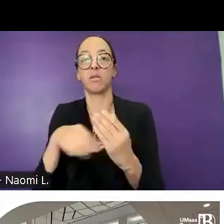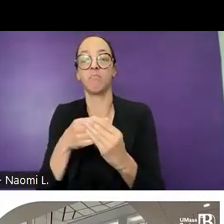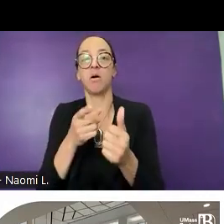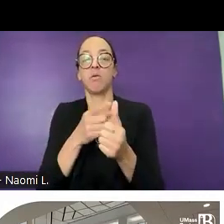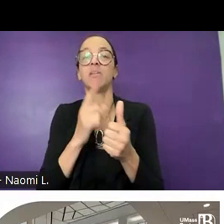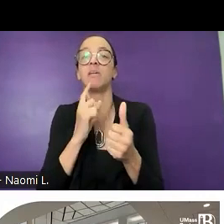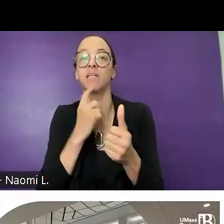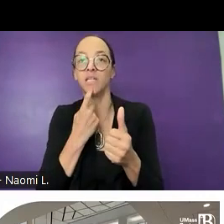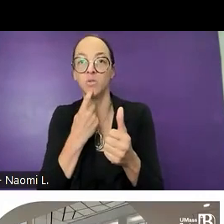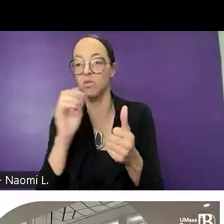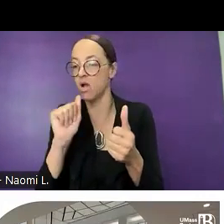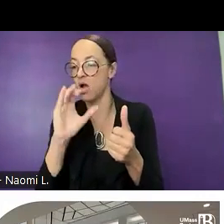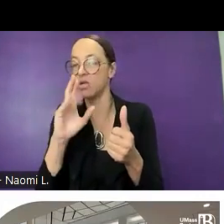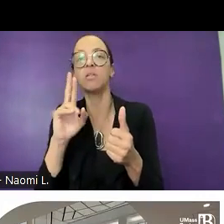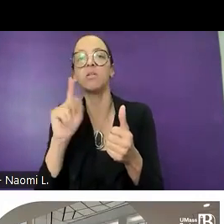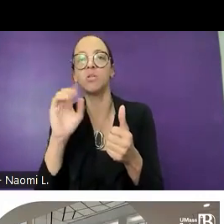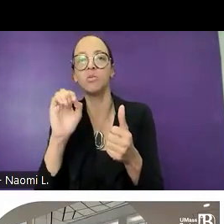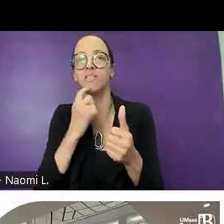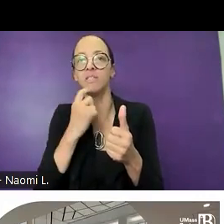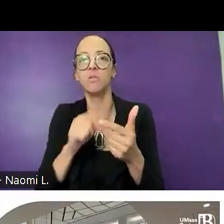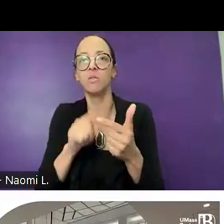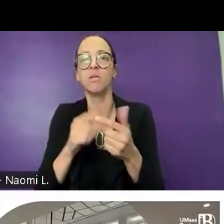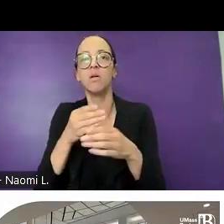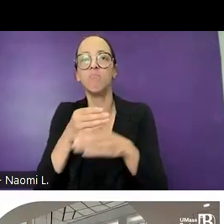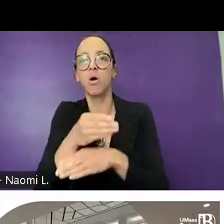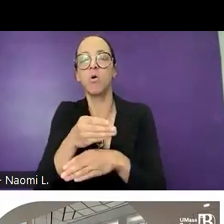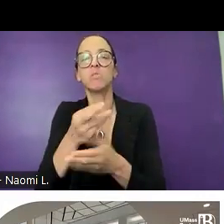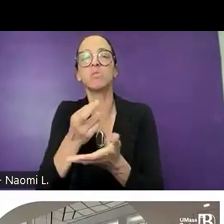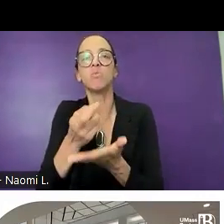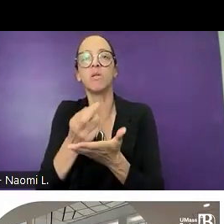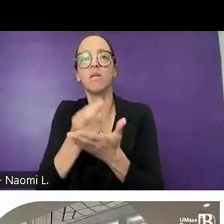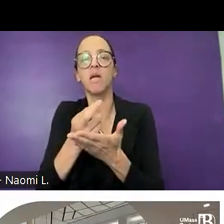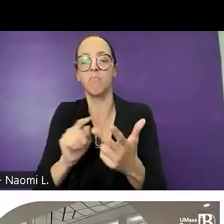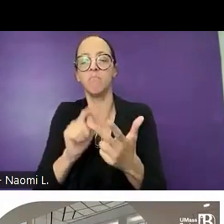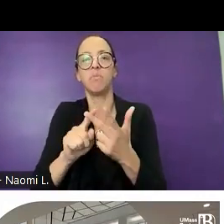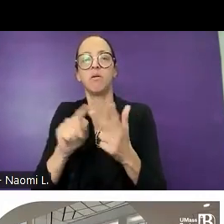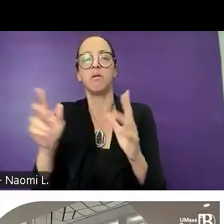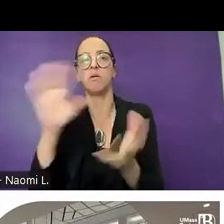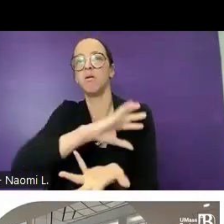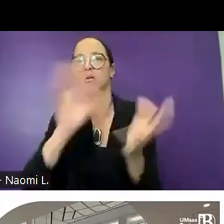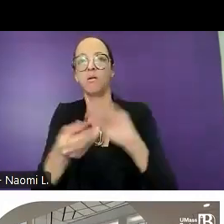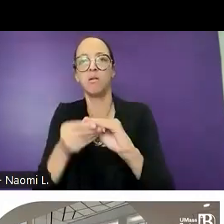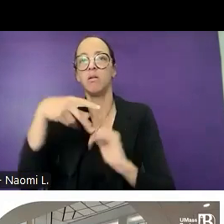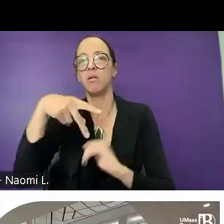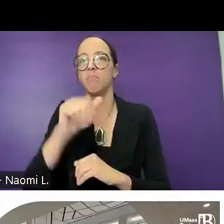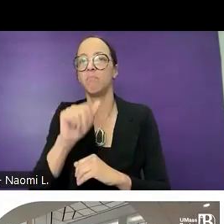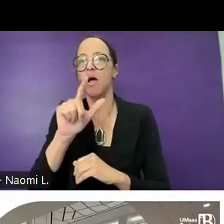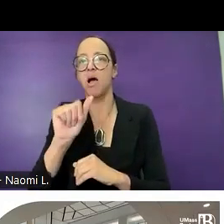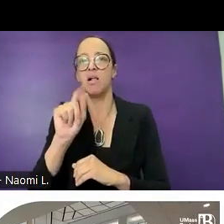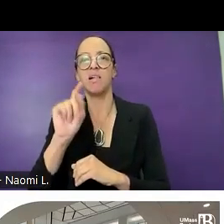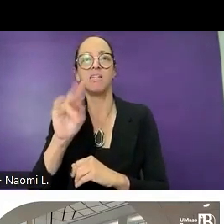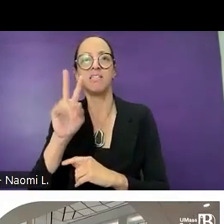home-based care, palliative, and hospice. So if you don't really have organization or